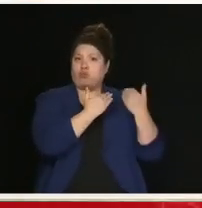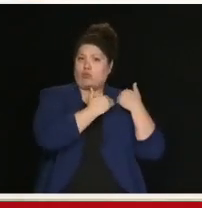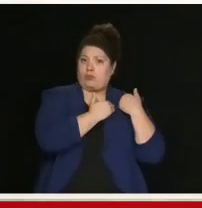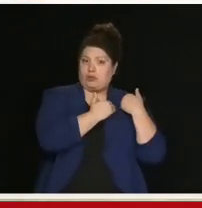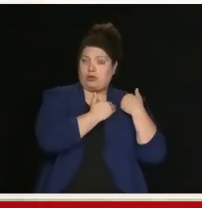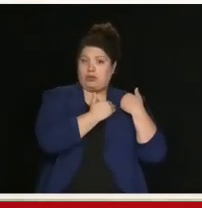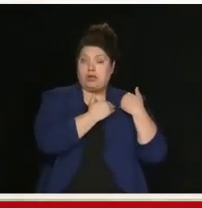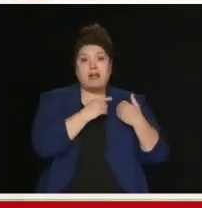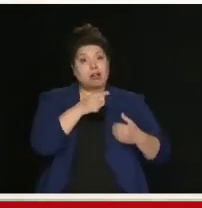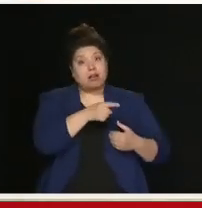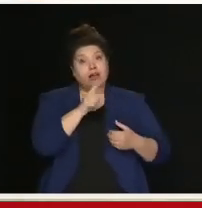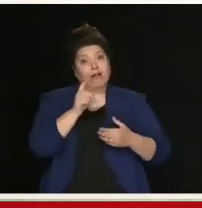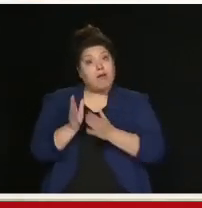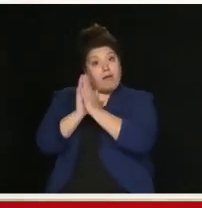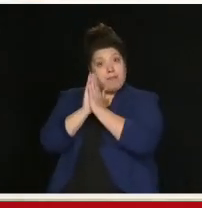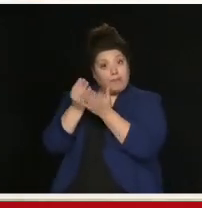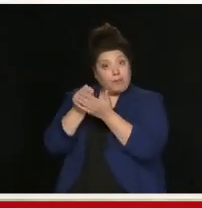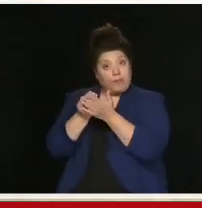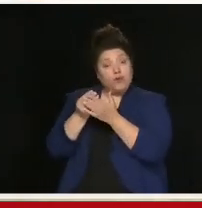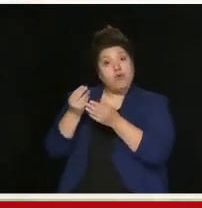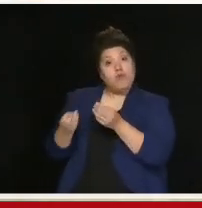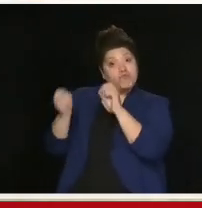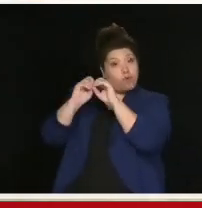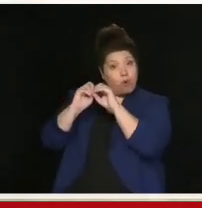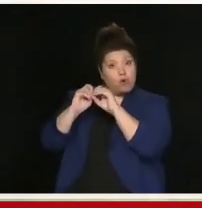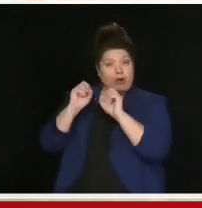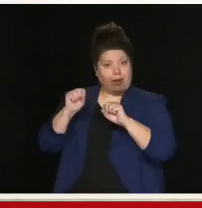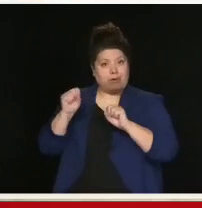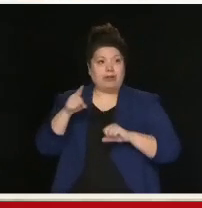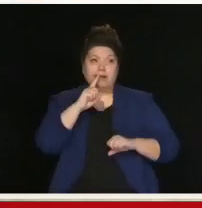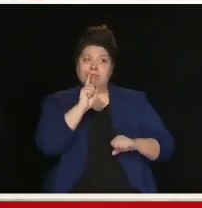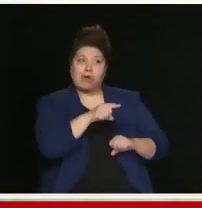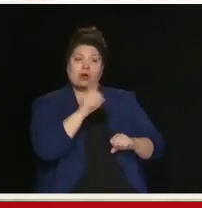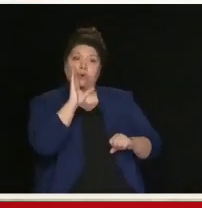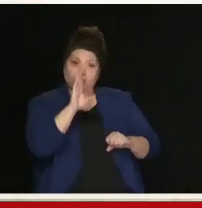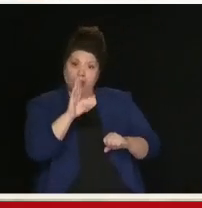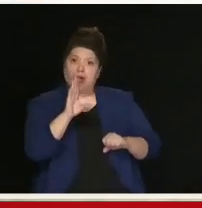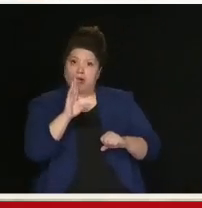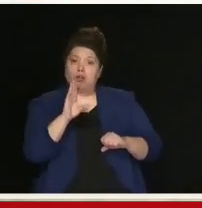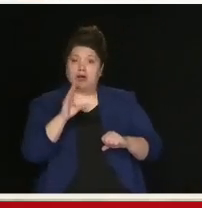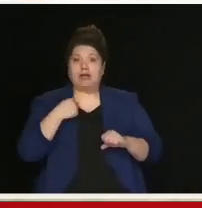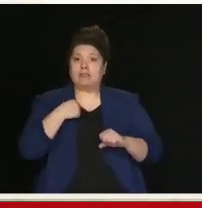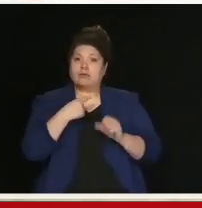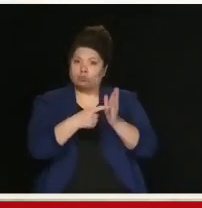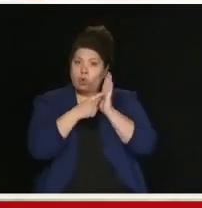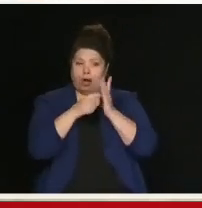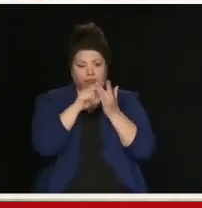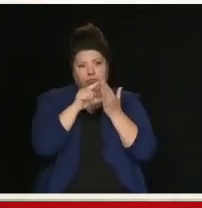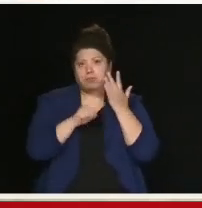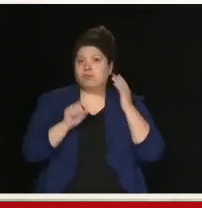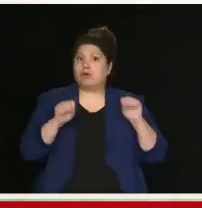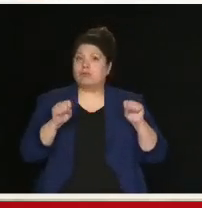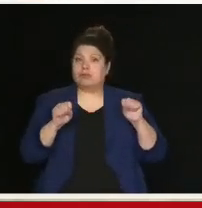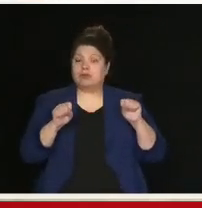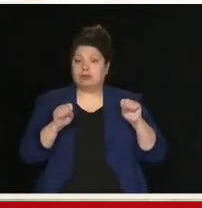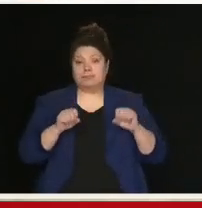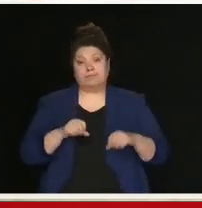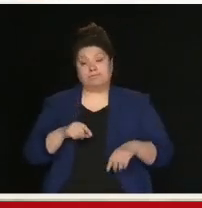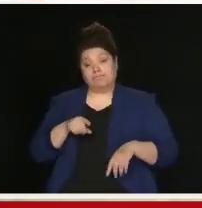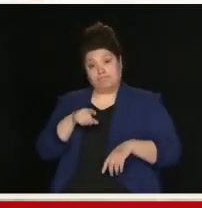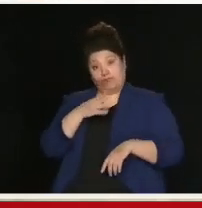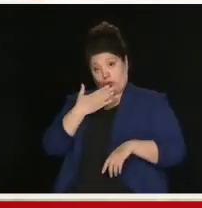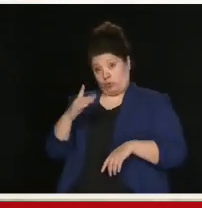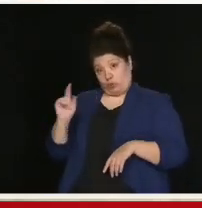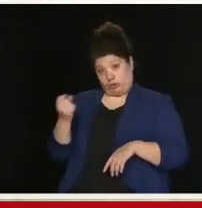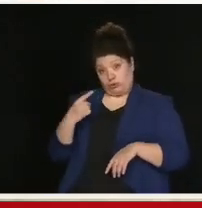it be related to conditions to make sure that the money goes to the place that are wished for? That's a very good question, and those are questions we will ask